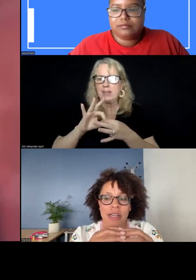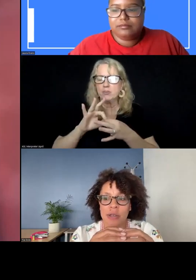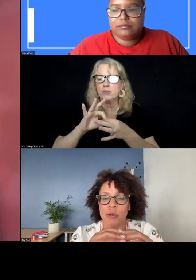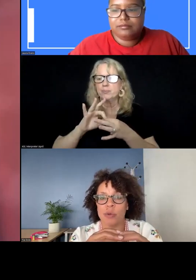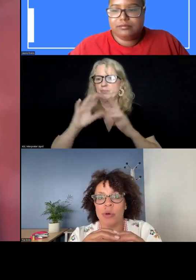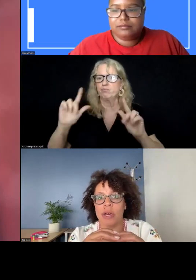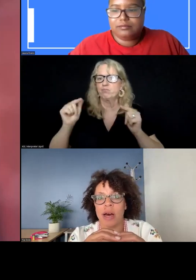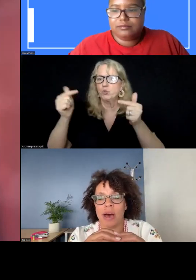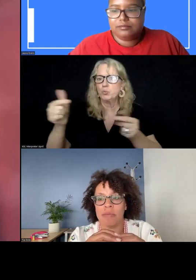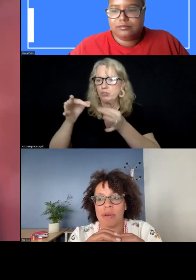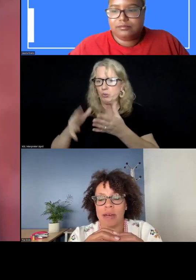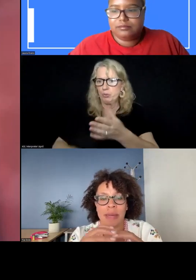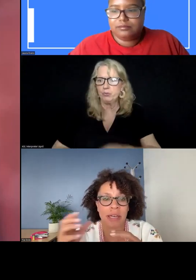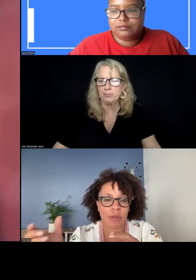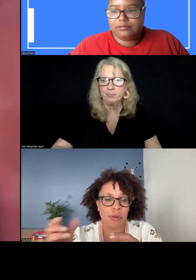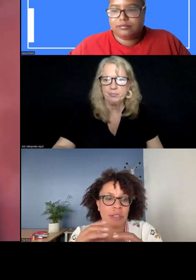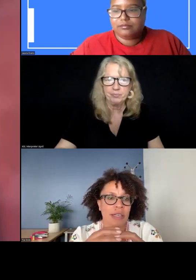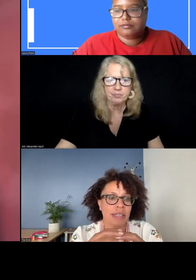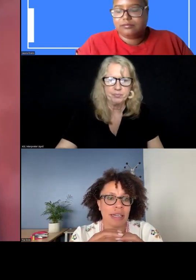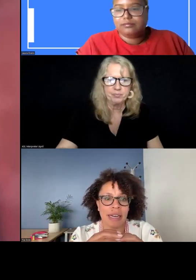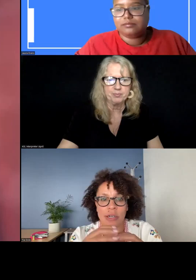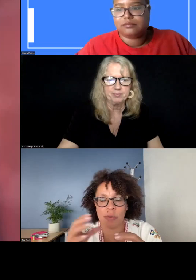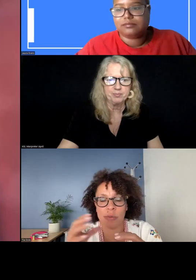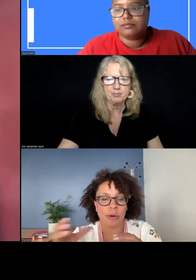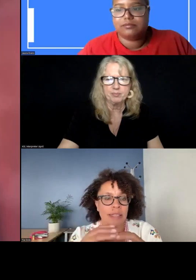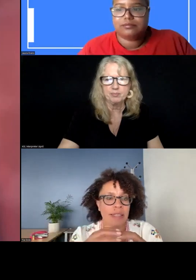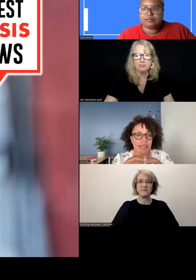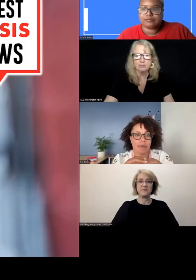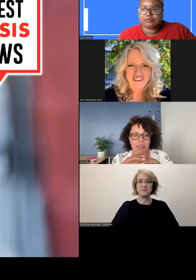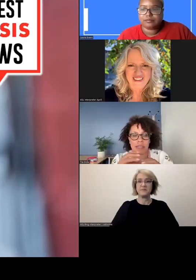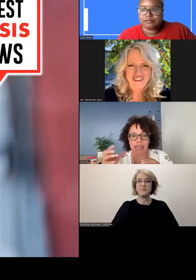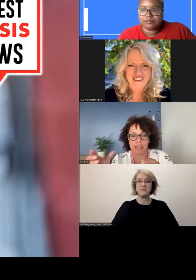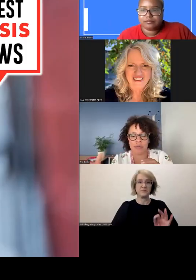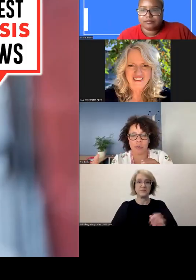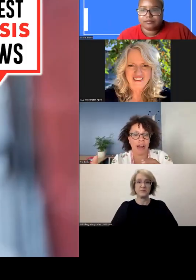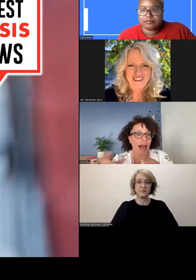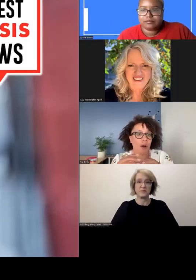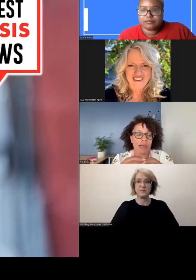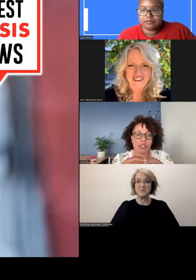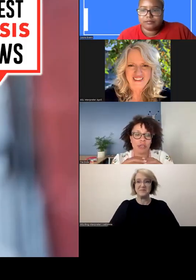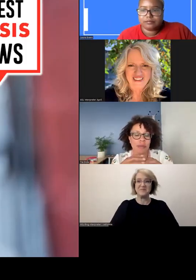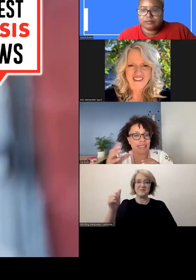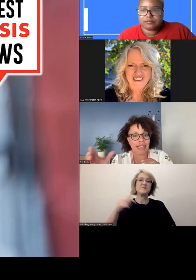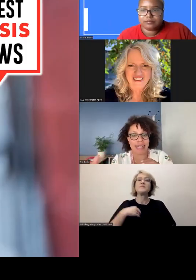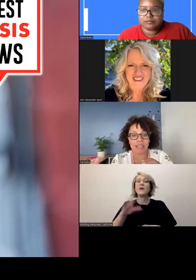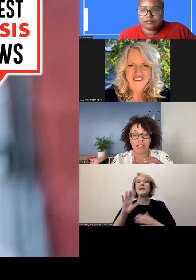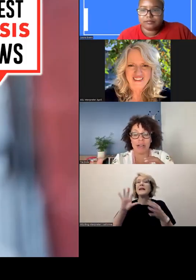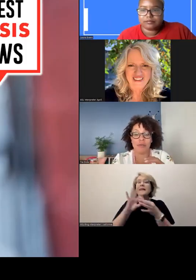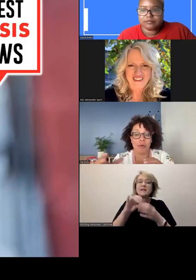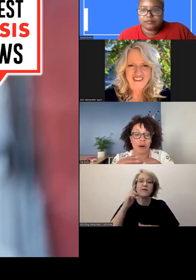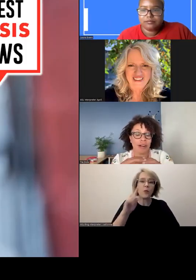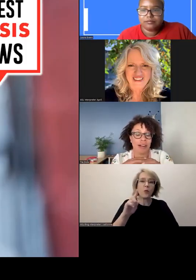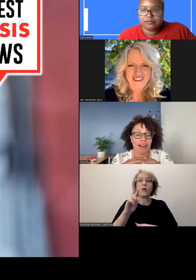the connector to mental health services. It's a connector to mobile crisis teams. It's a connector for outpatient treatment. It's a